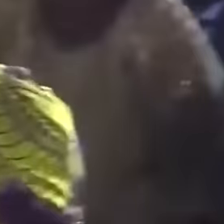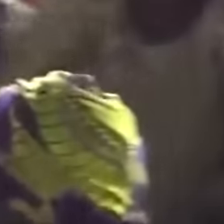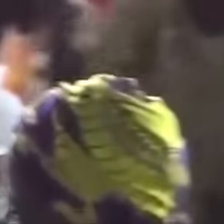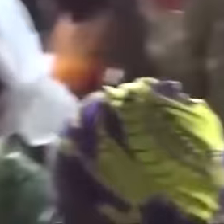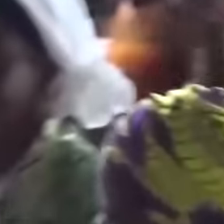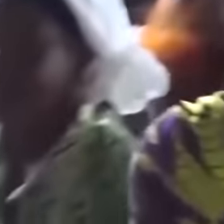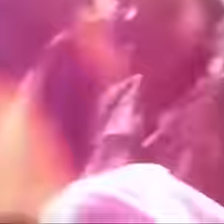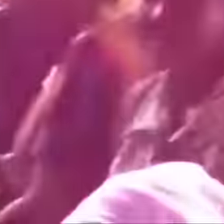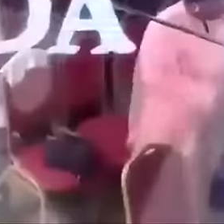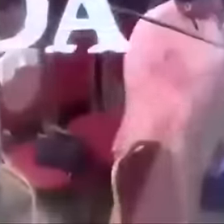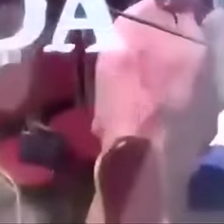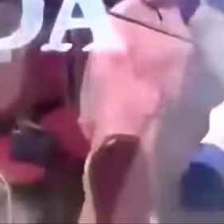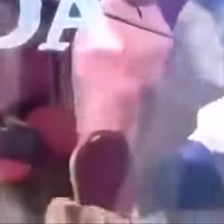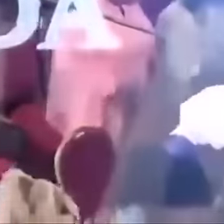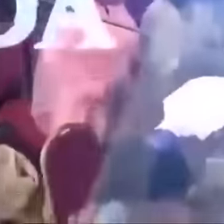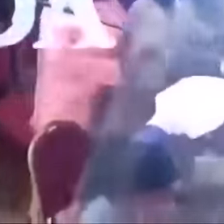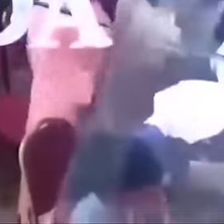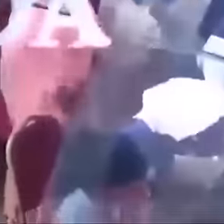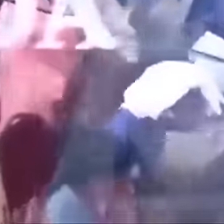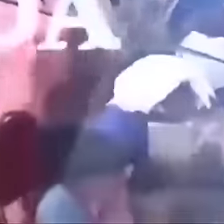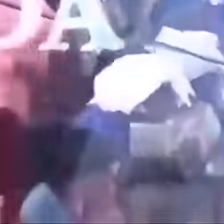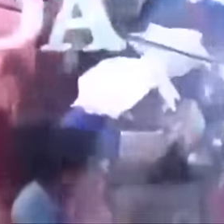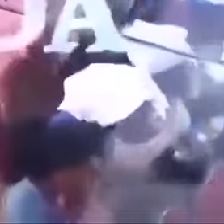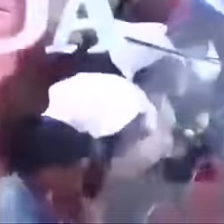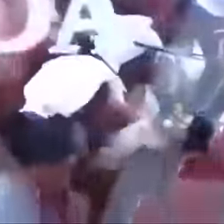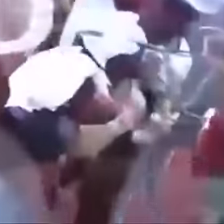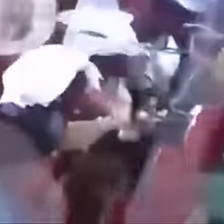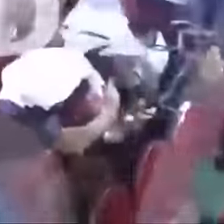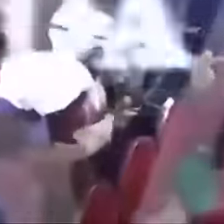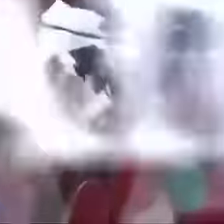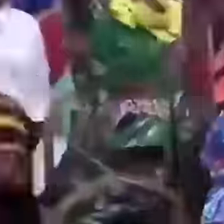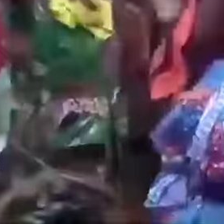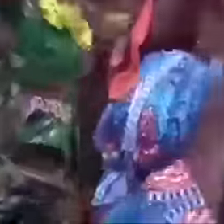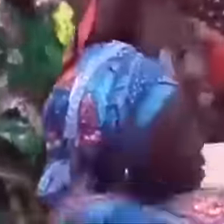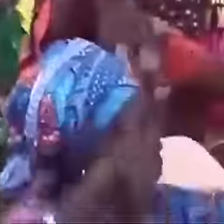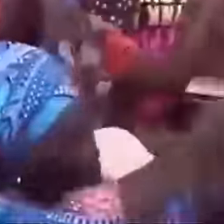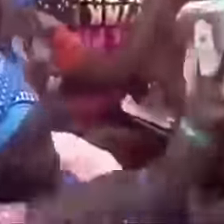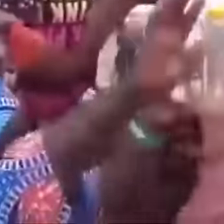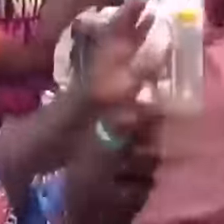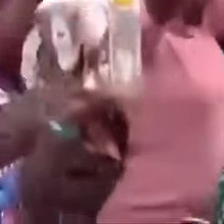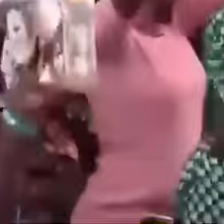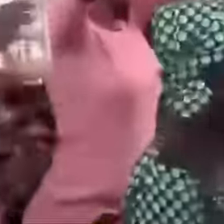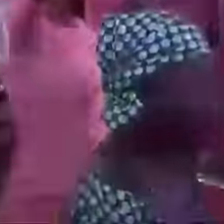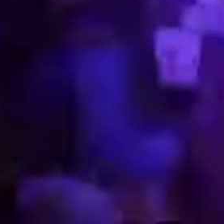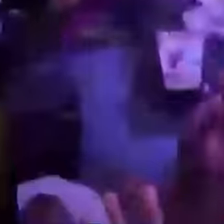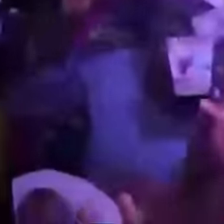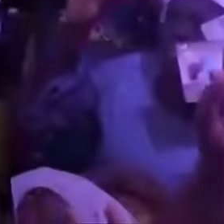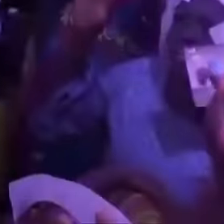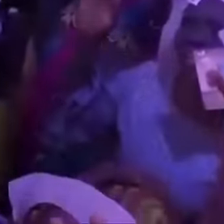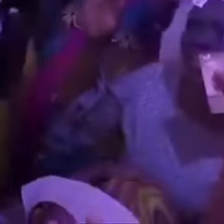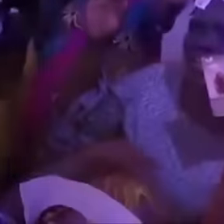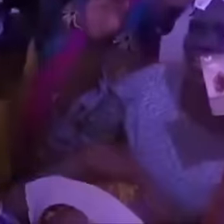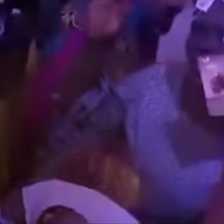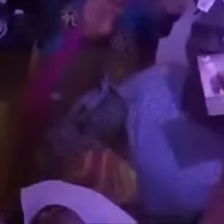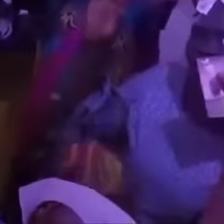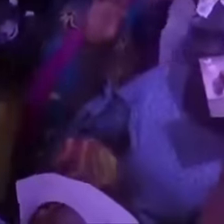ni gomabo Hey, hey, motu dia Ibadé adora tome waye mere shukoku Betsaida 1, 2, 3. Kutu kejina